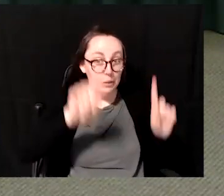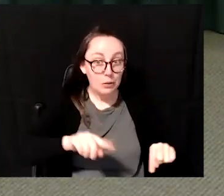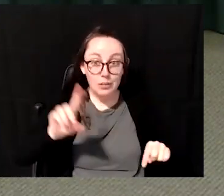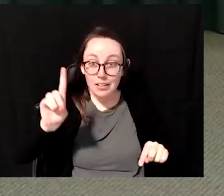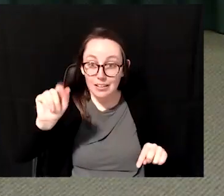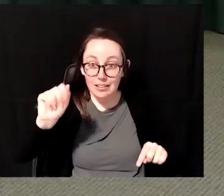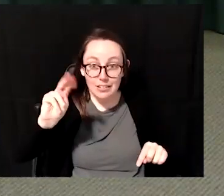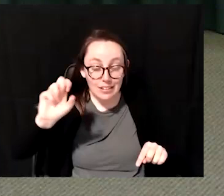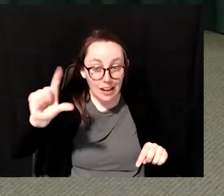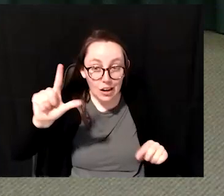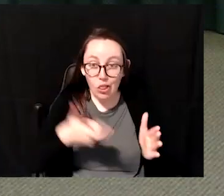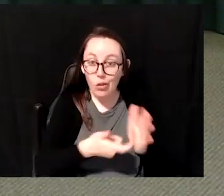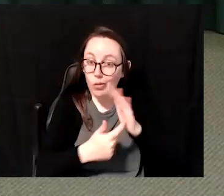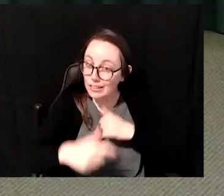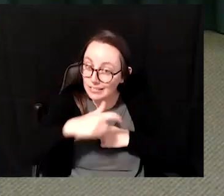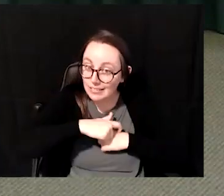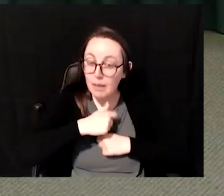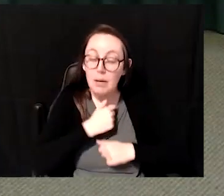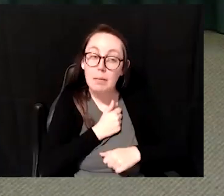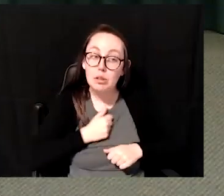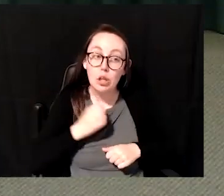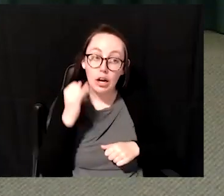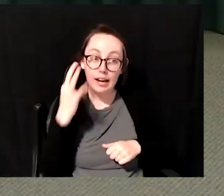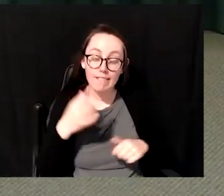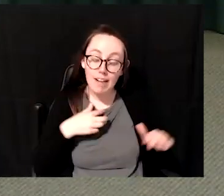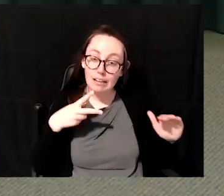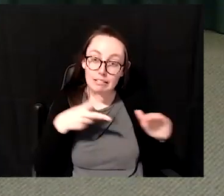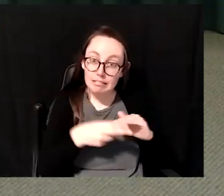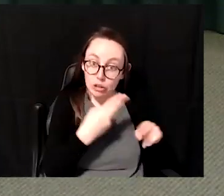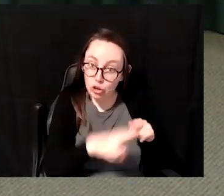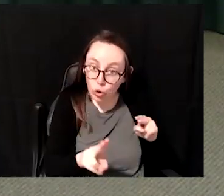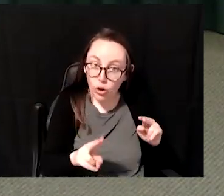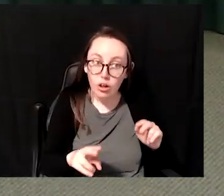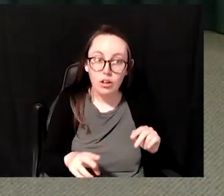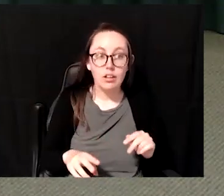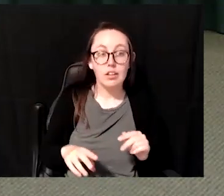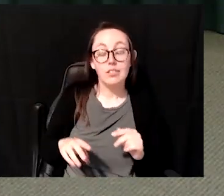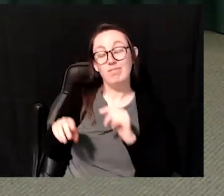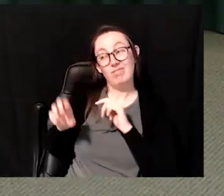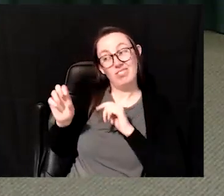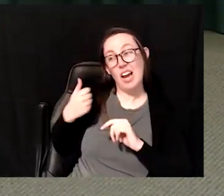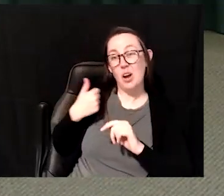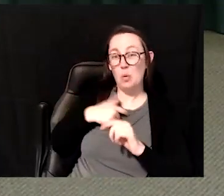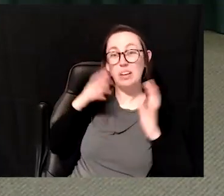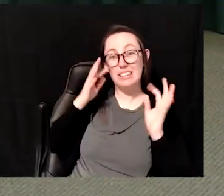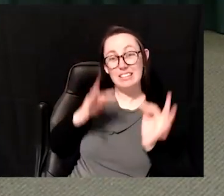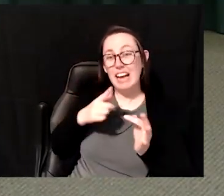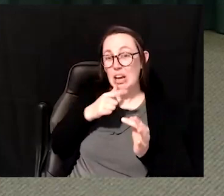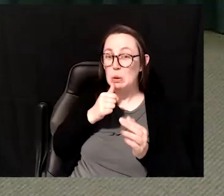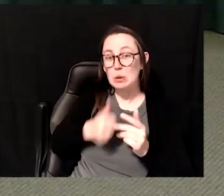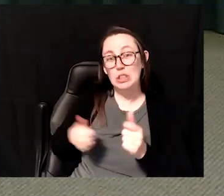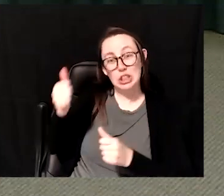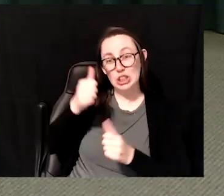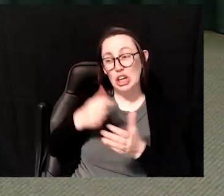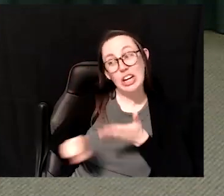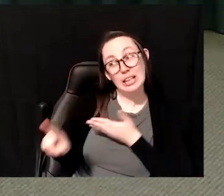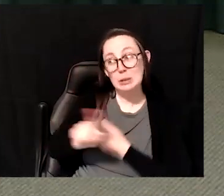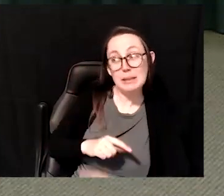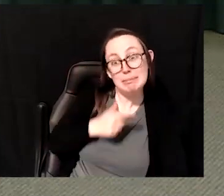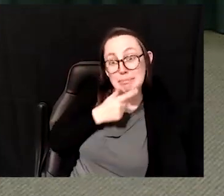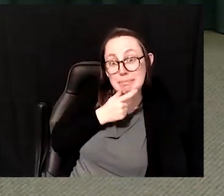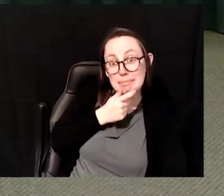I apologize if I was short with you um no we got to decide who's being Chad next week that's true yeah uh so